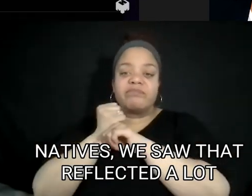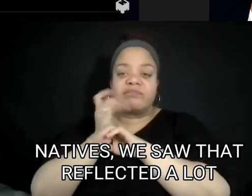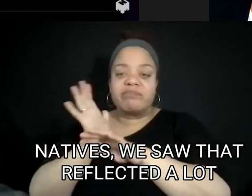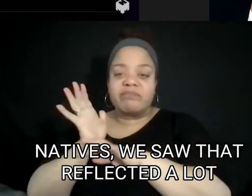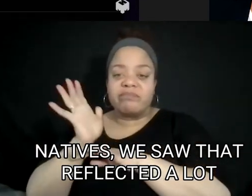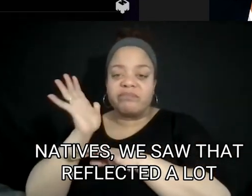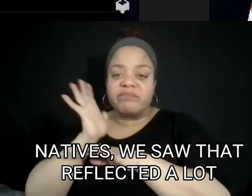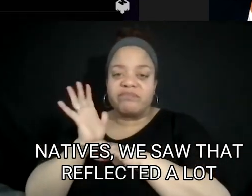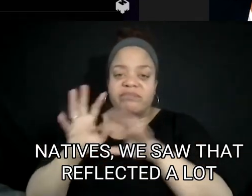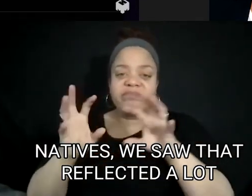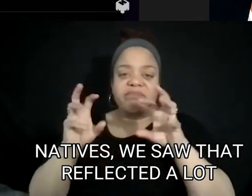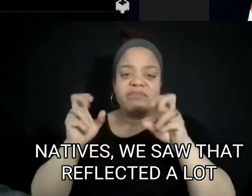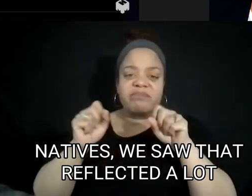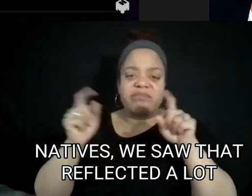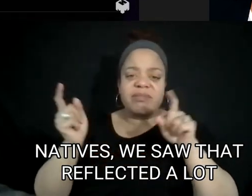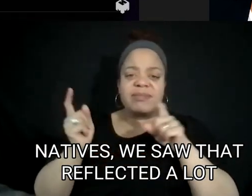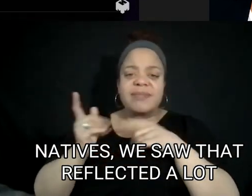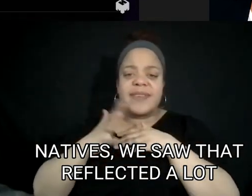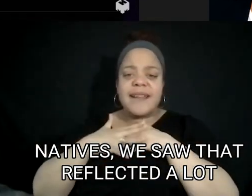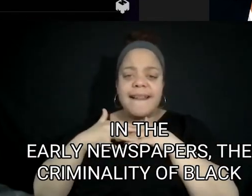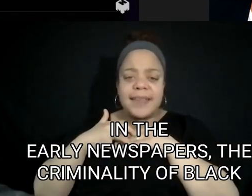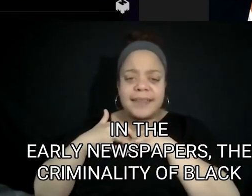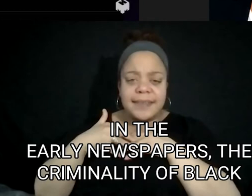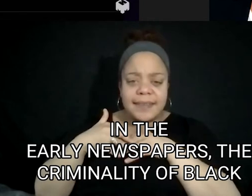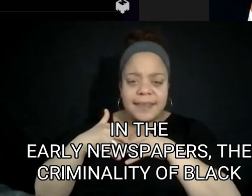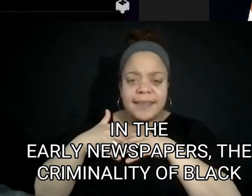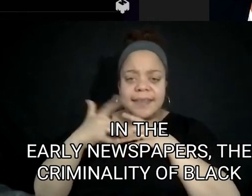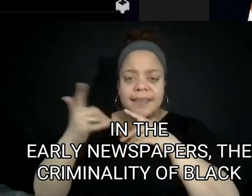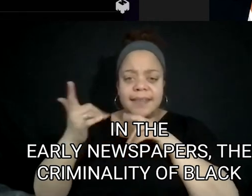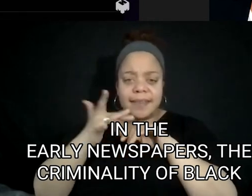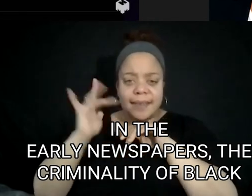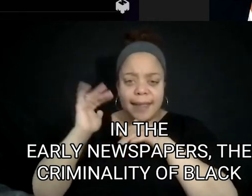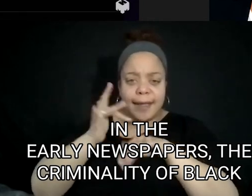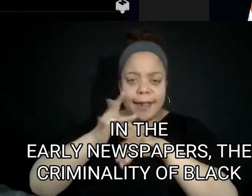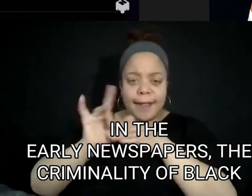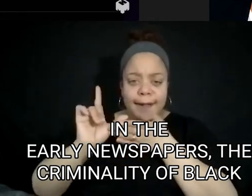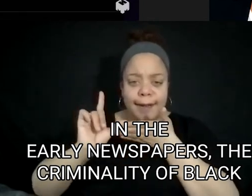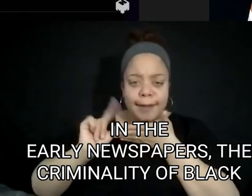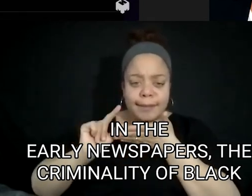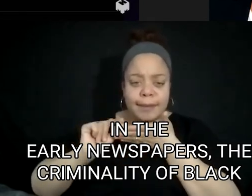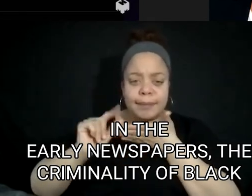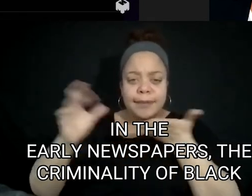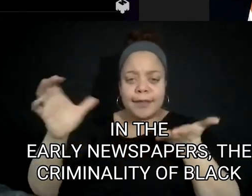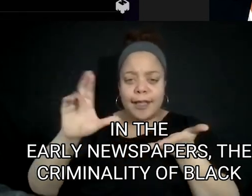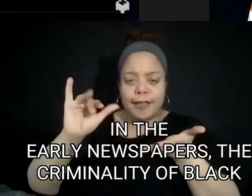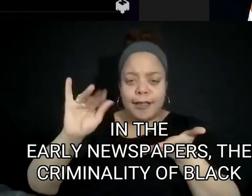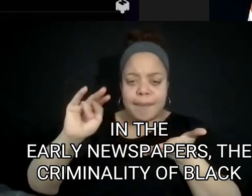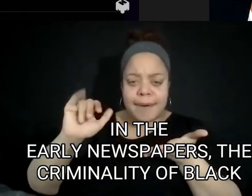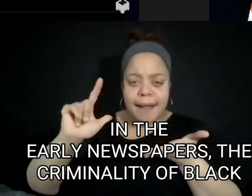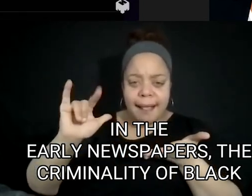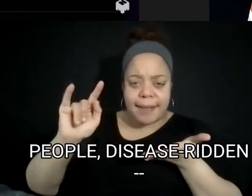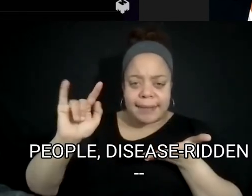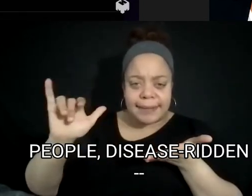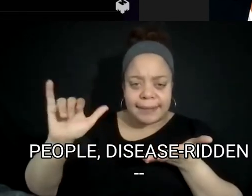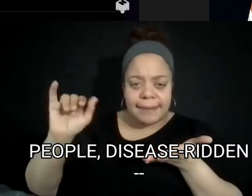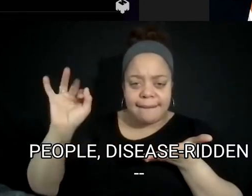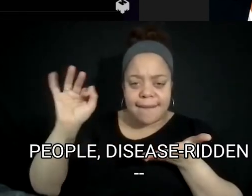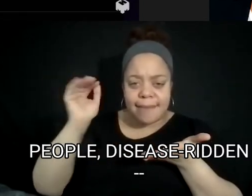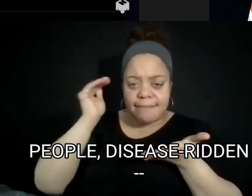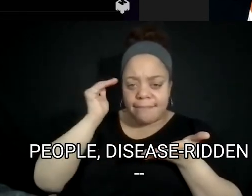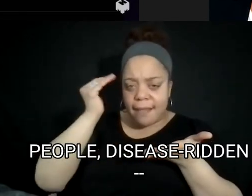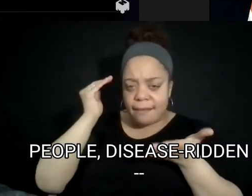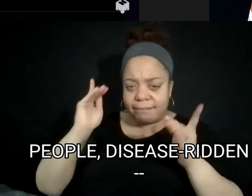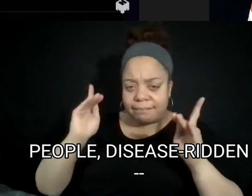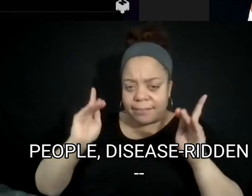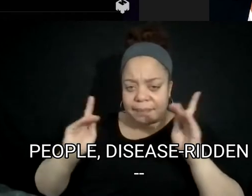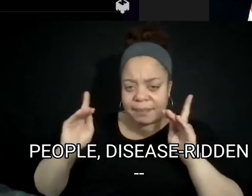disease-ridden, yeah, apologies, content warning, the disease-ridden immigrants. You know, all of these were